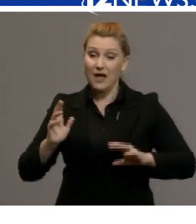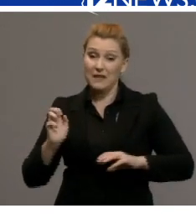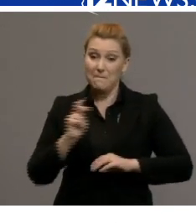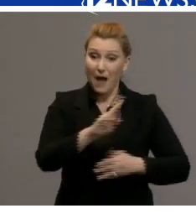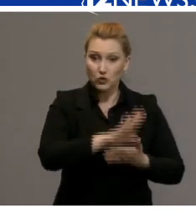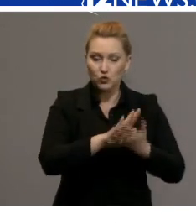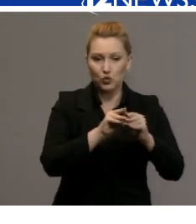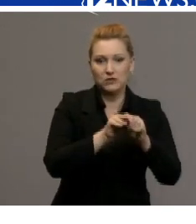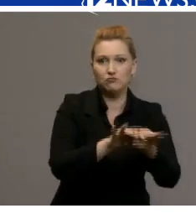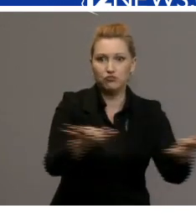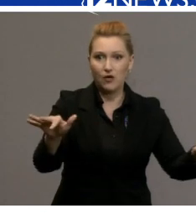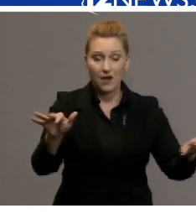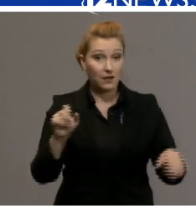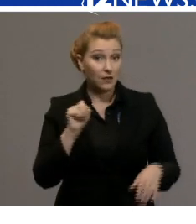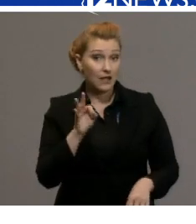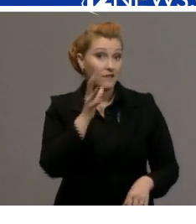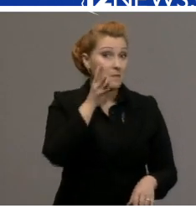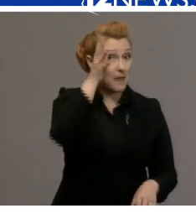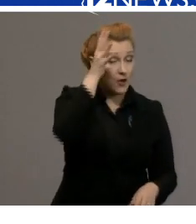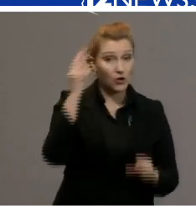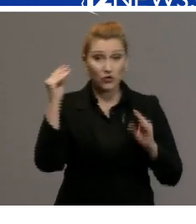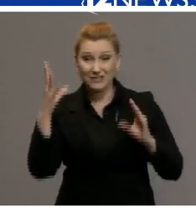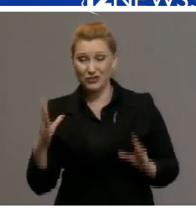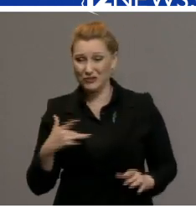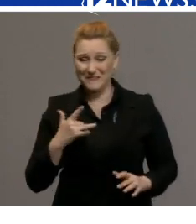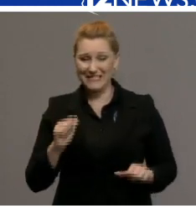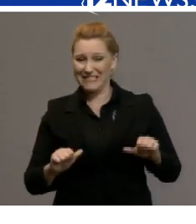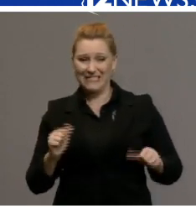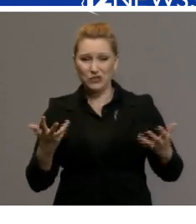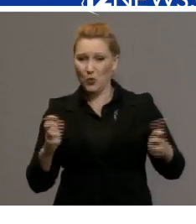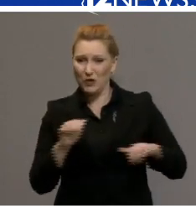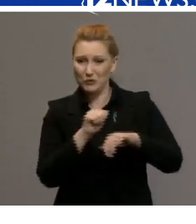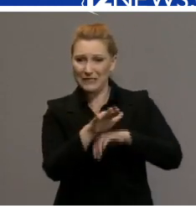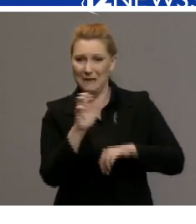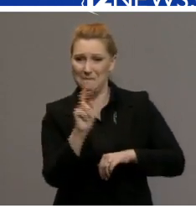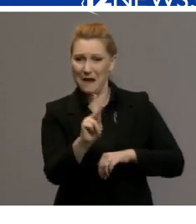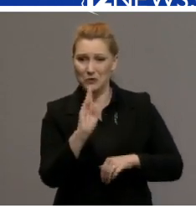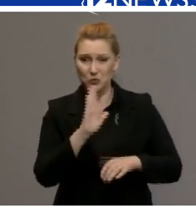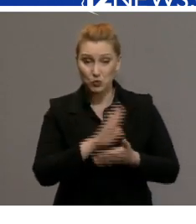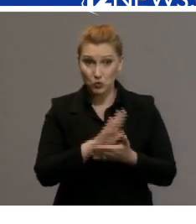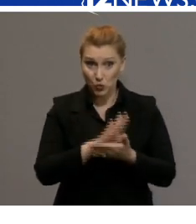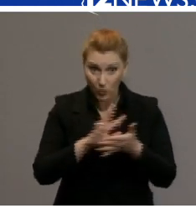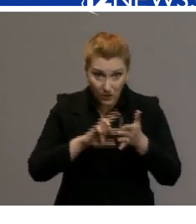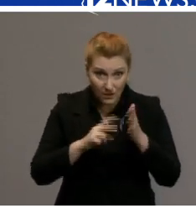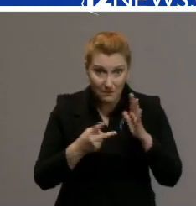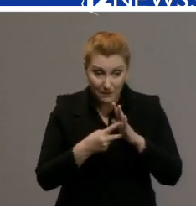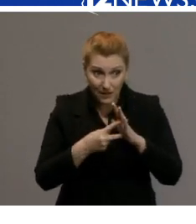back to school, is there going to be a virtual option across the state? In other words, if a teacher